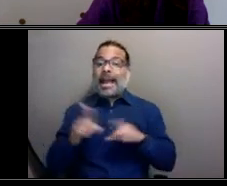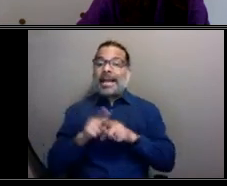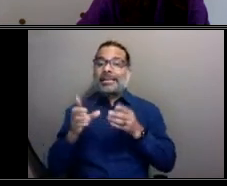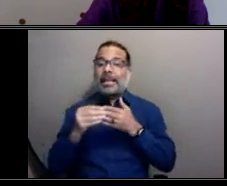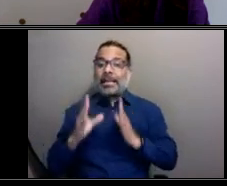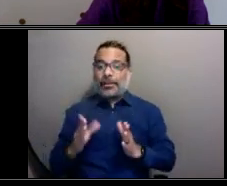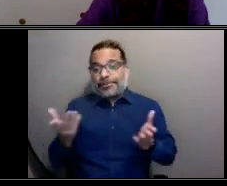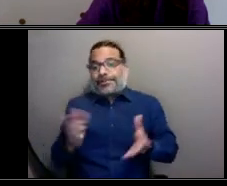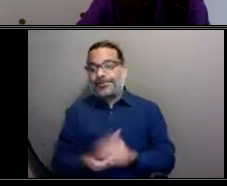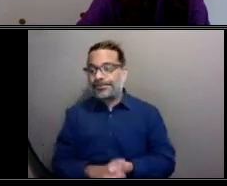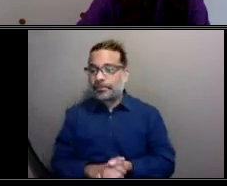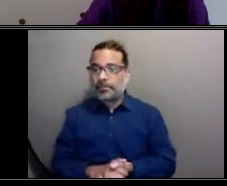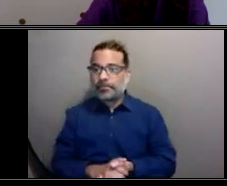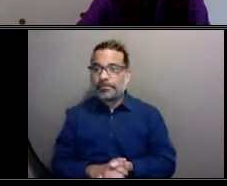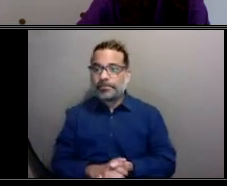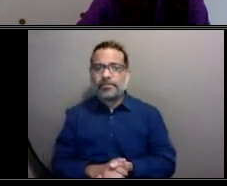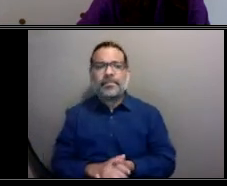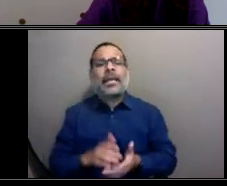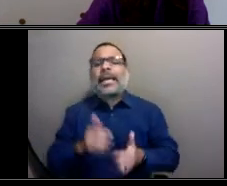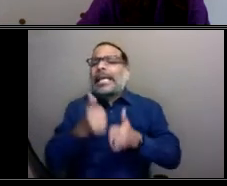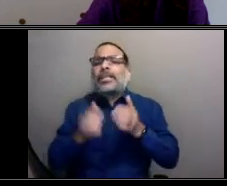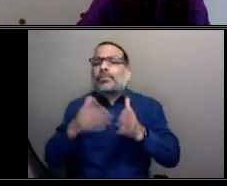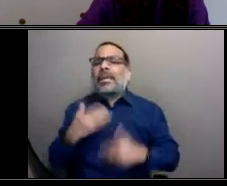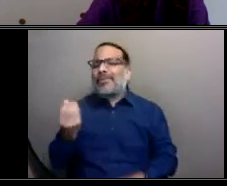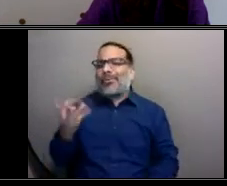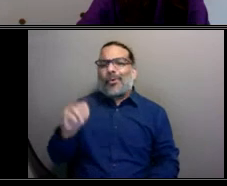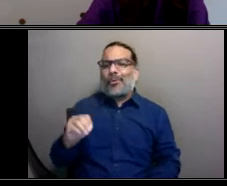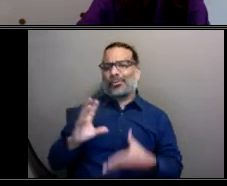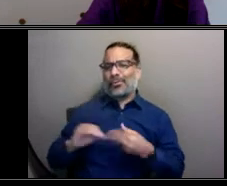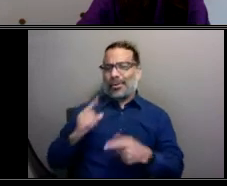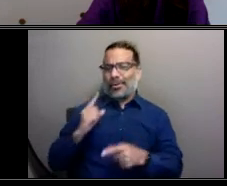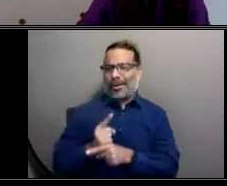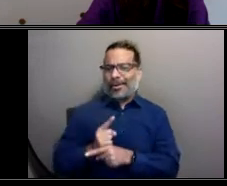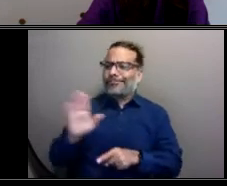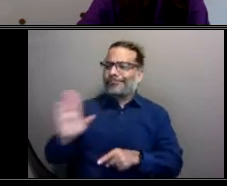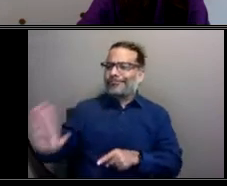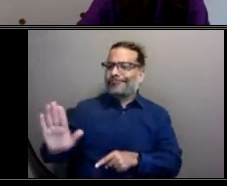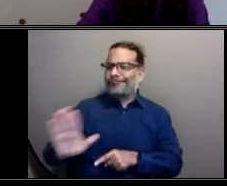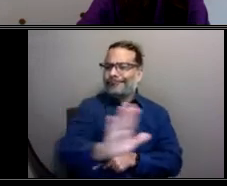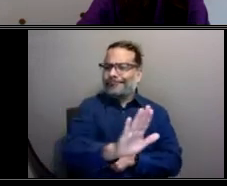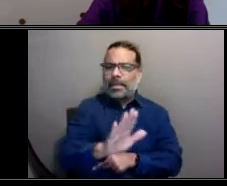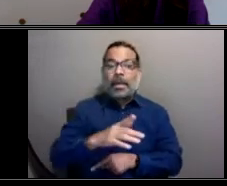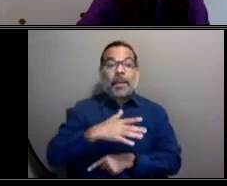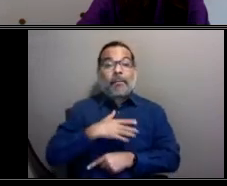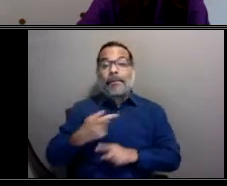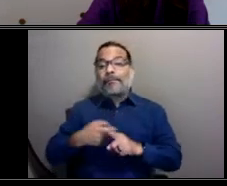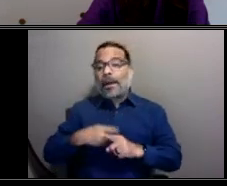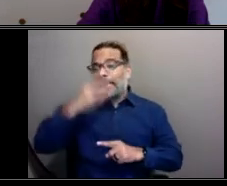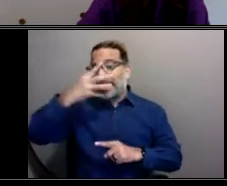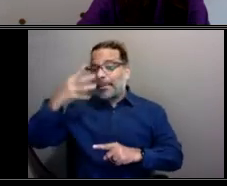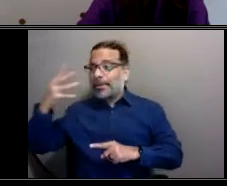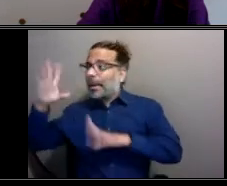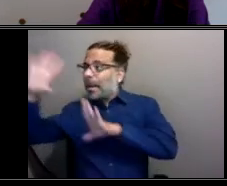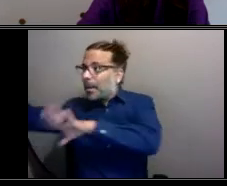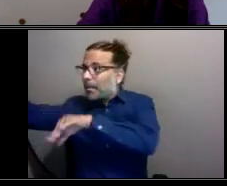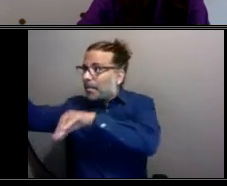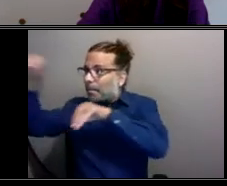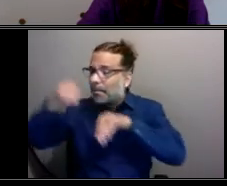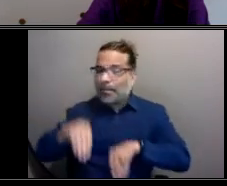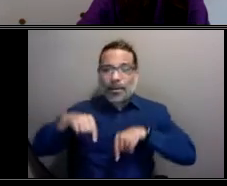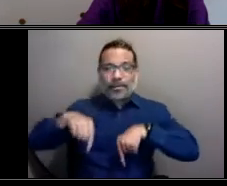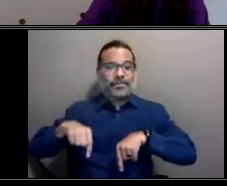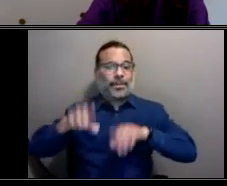I mean, everyone has their own life stories, right? But, coming from an immigrant family to this great country,